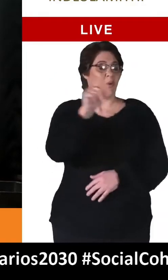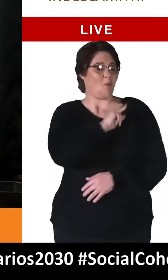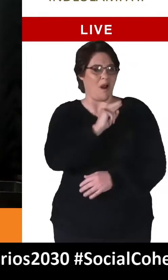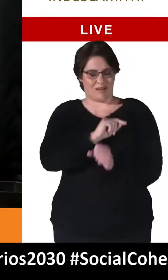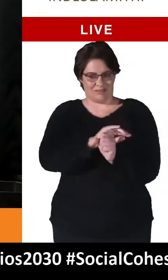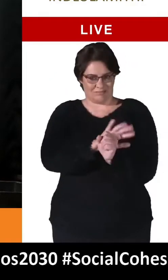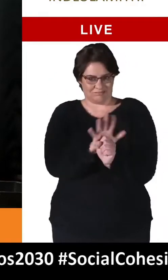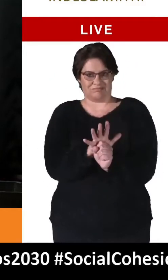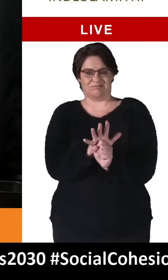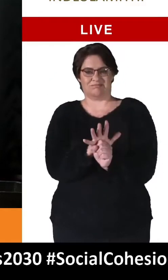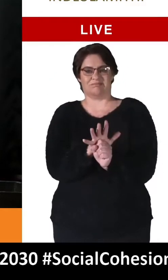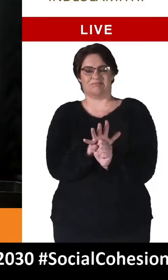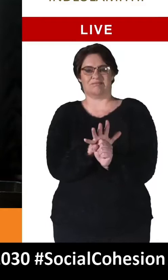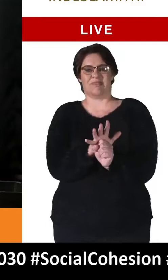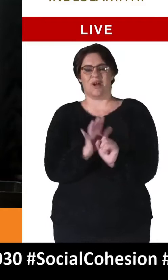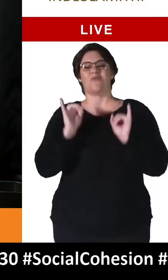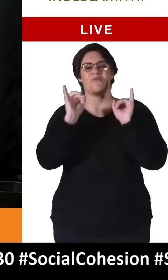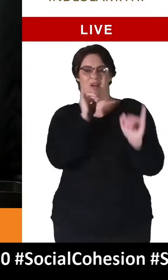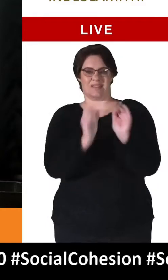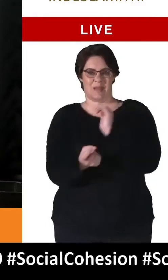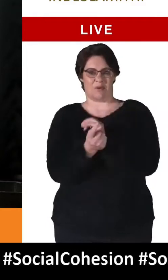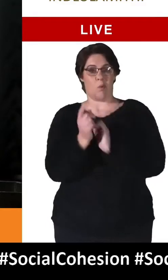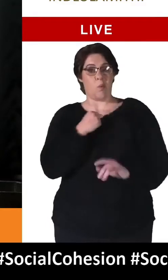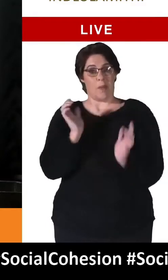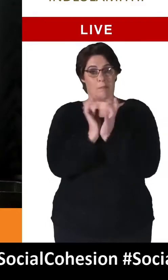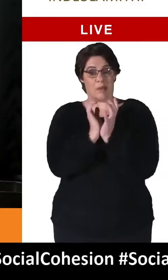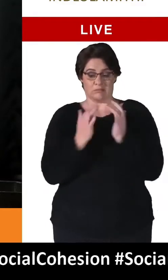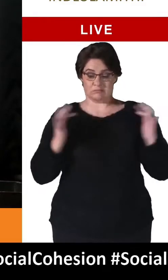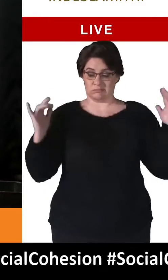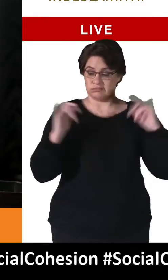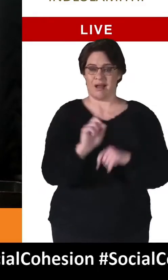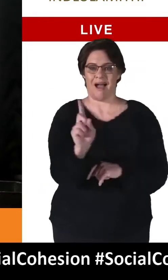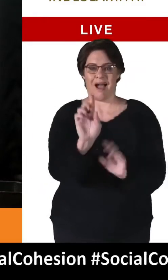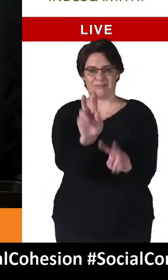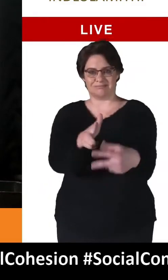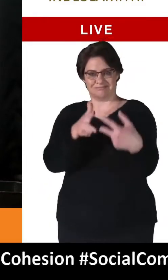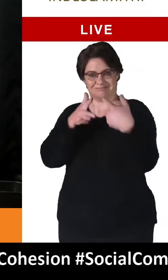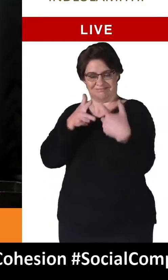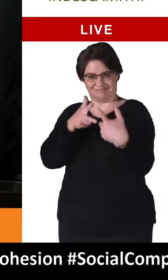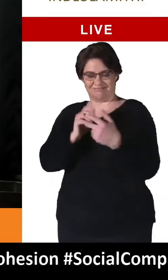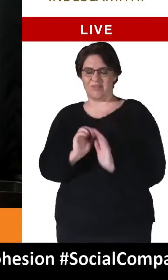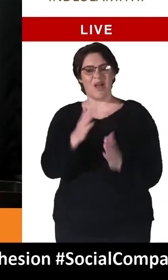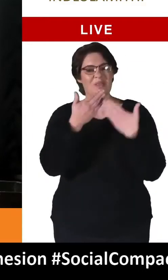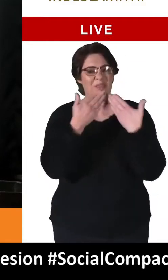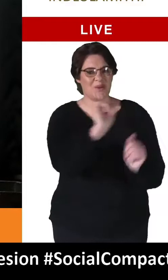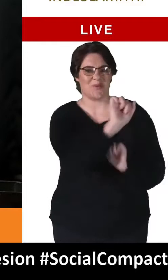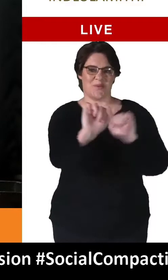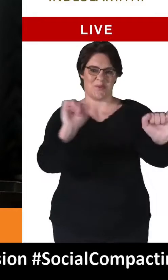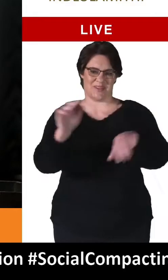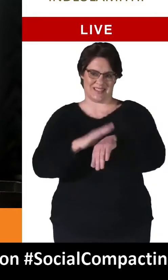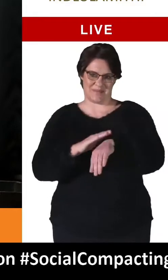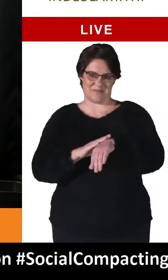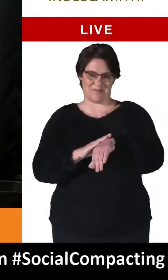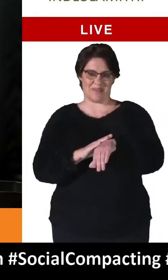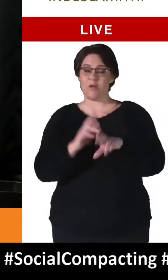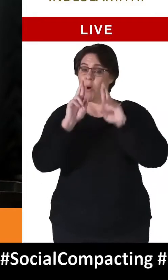COVID-19 crisis forces us to meet virtually. We thank you for your time and hope you